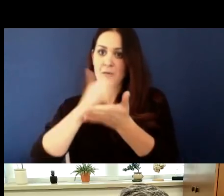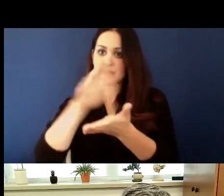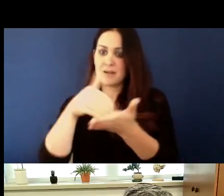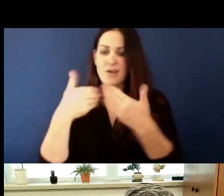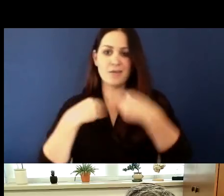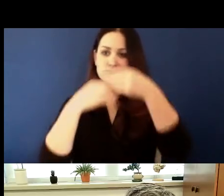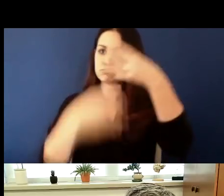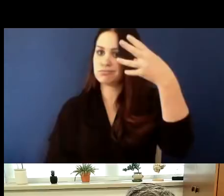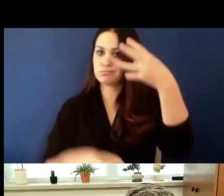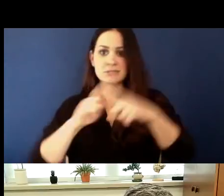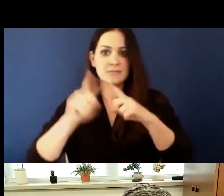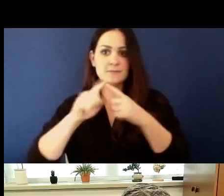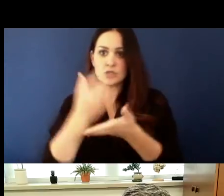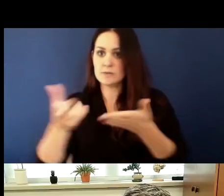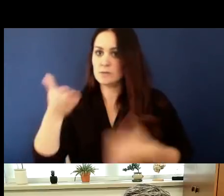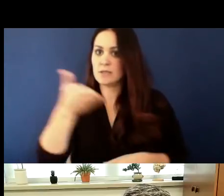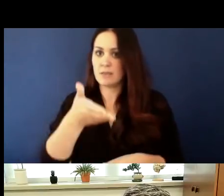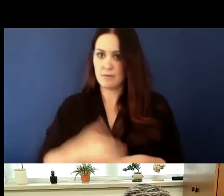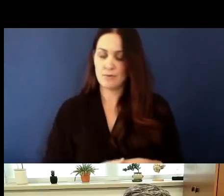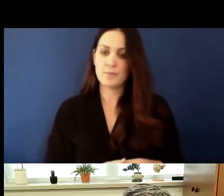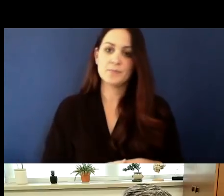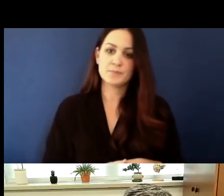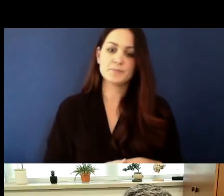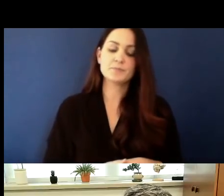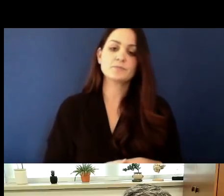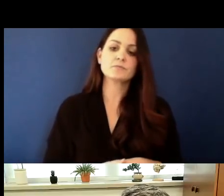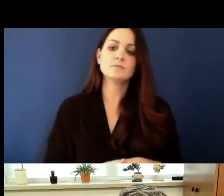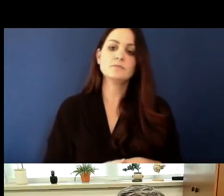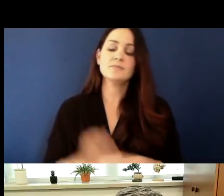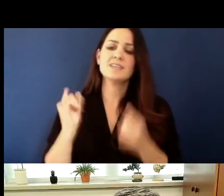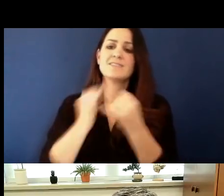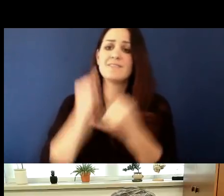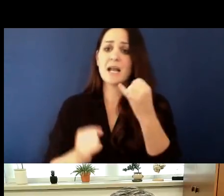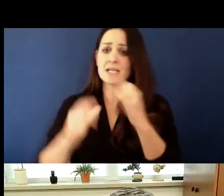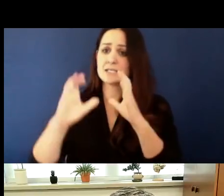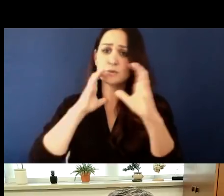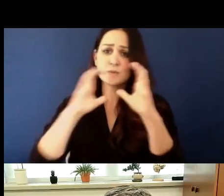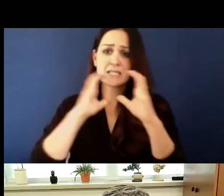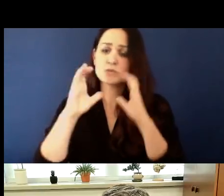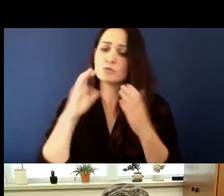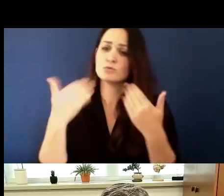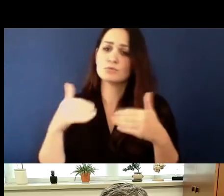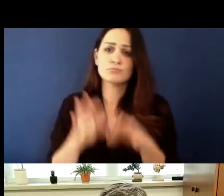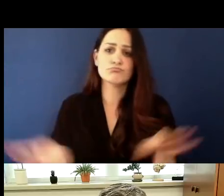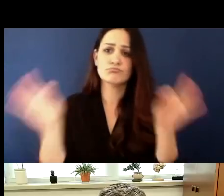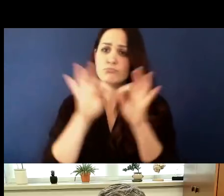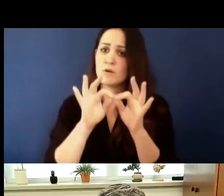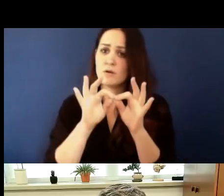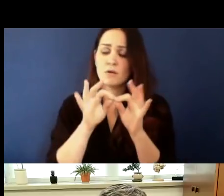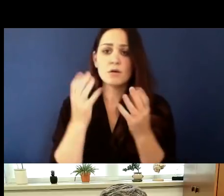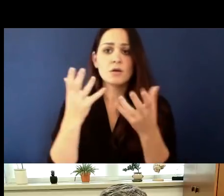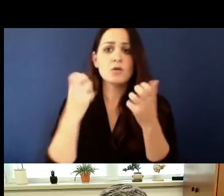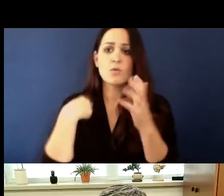resources there for you to check out. And finally, the communication part of this is really important, and we want to reinforce